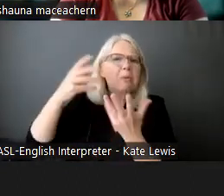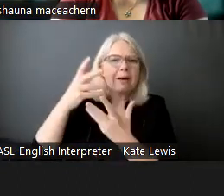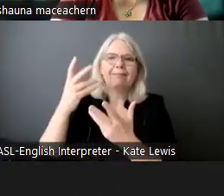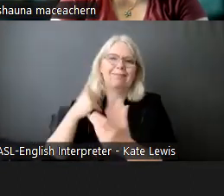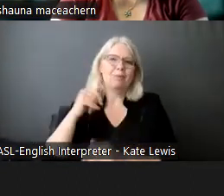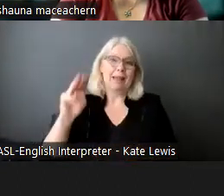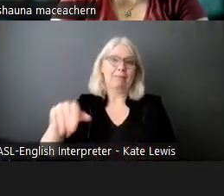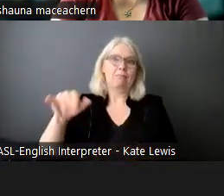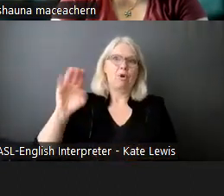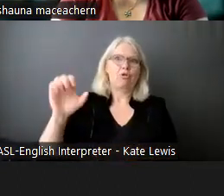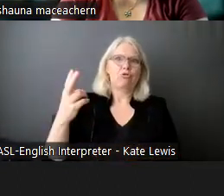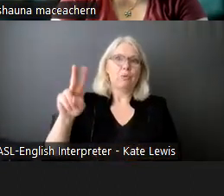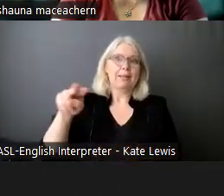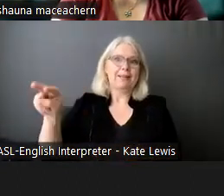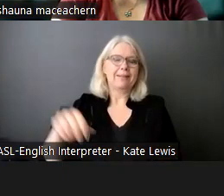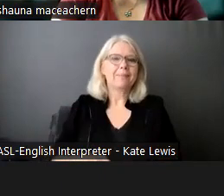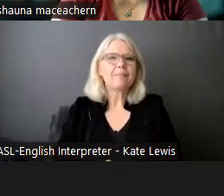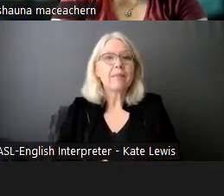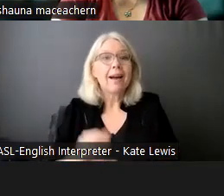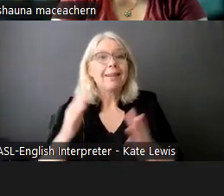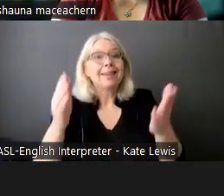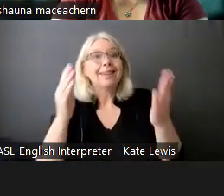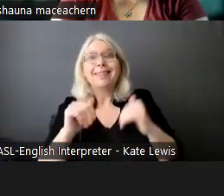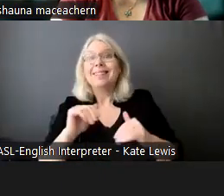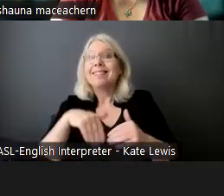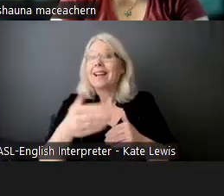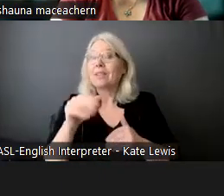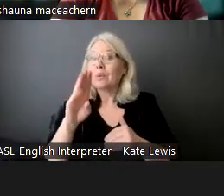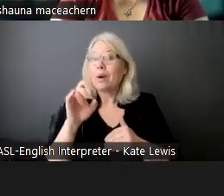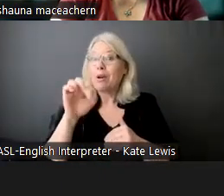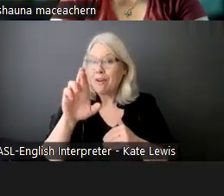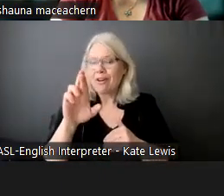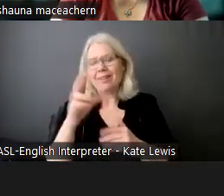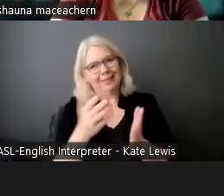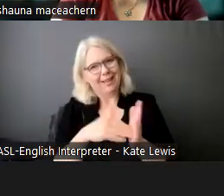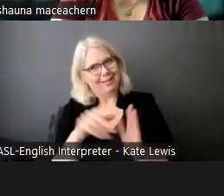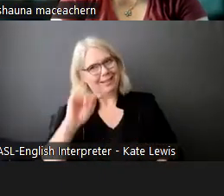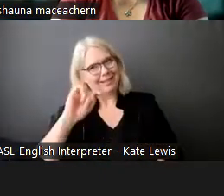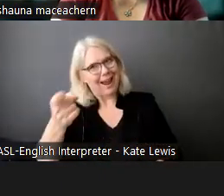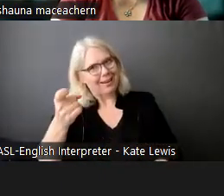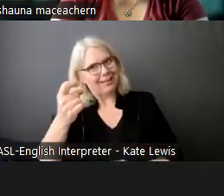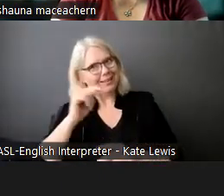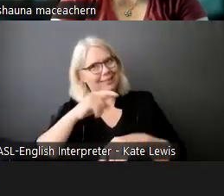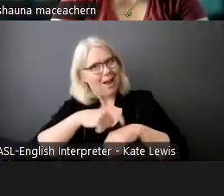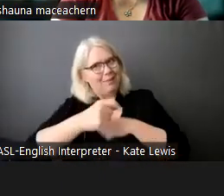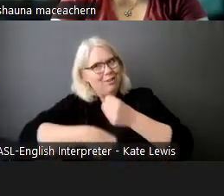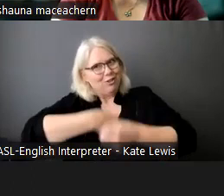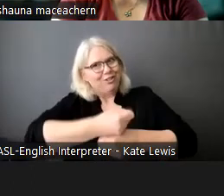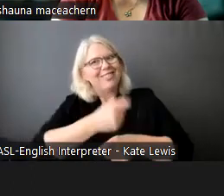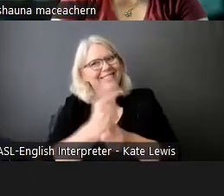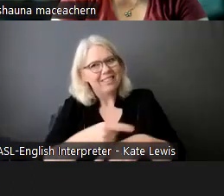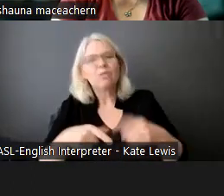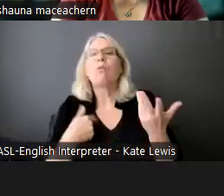us, as it's tax time once again. So the Ontario's new personal tax credits. We will be